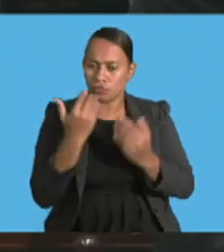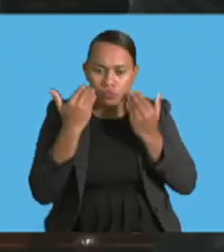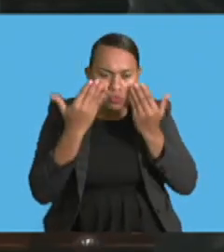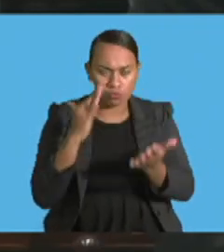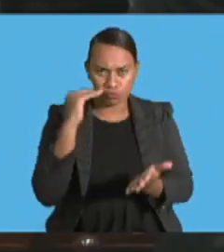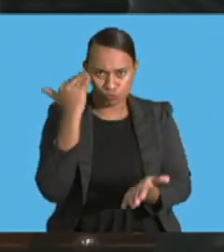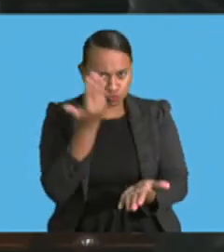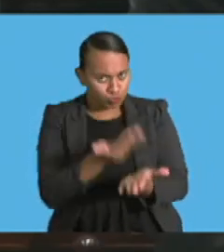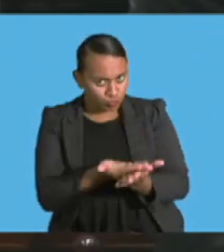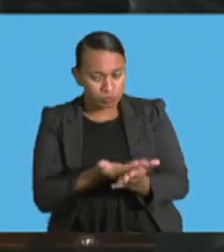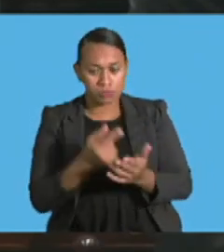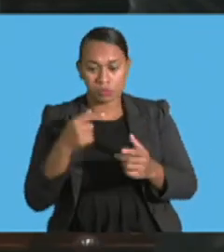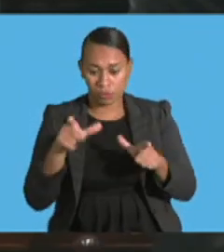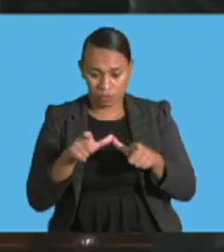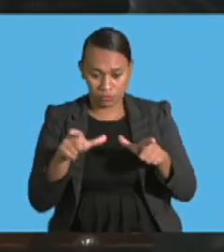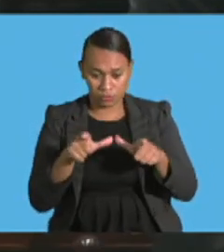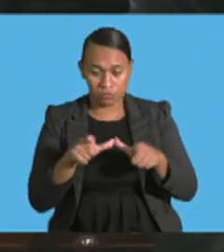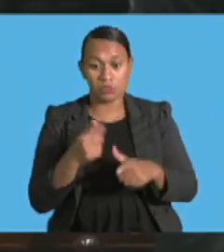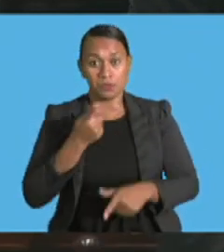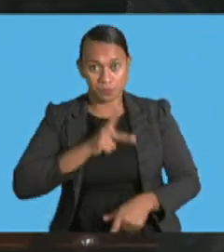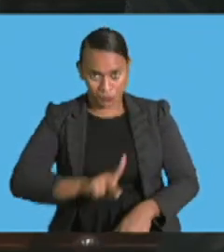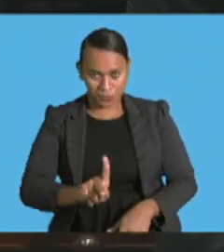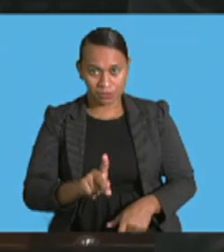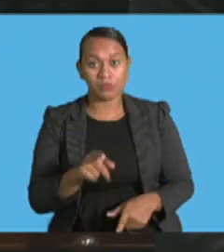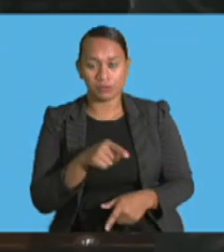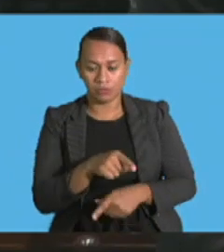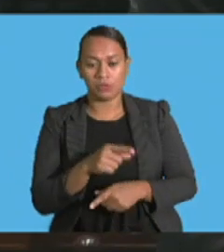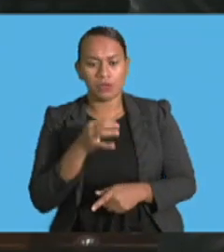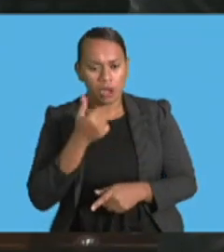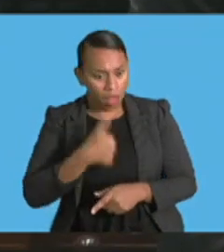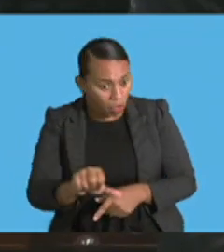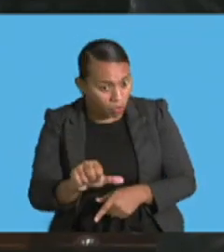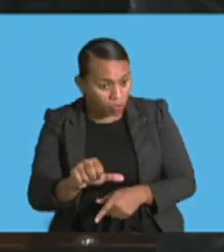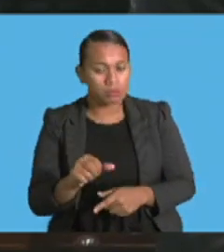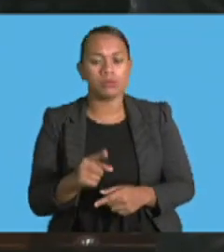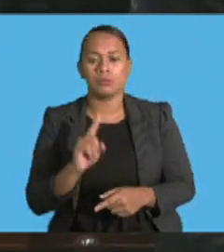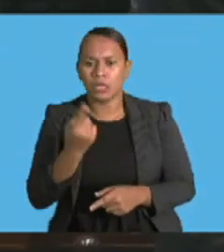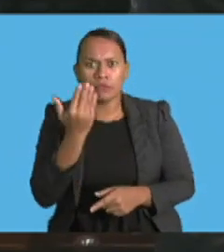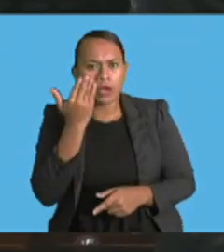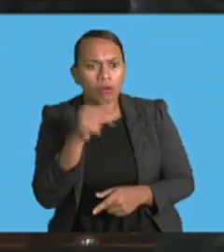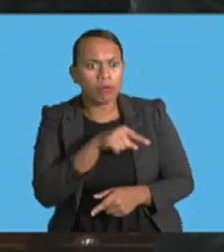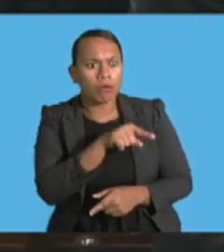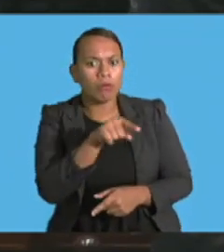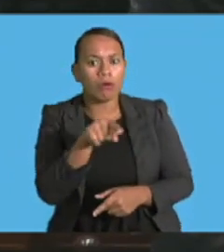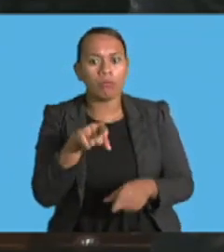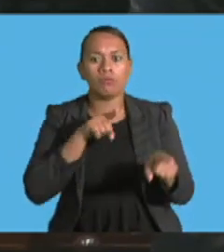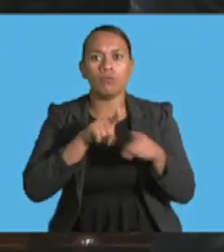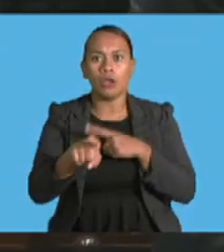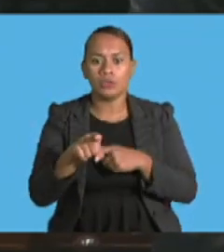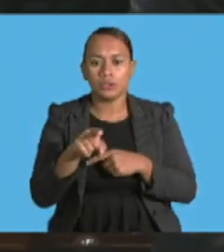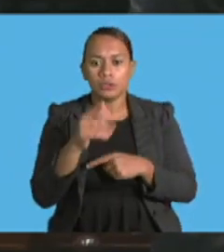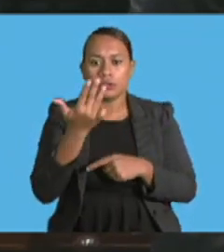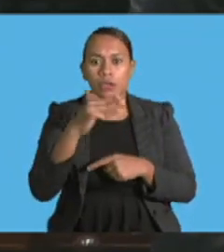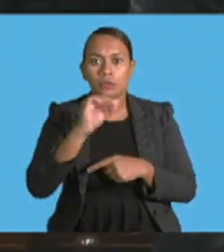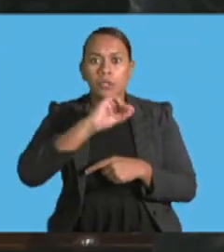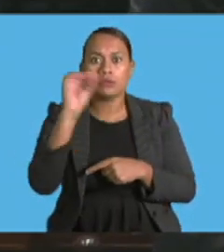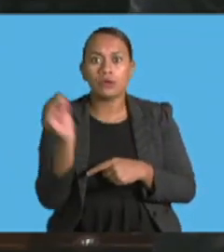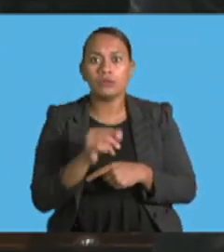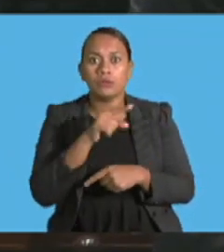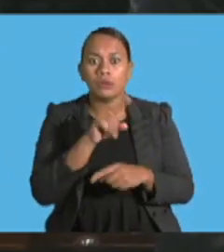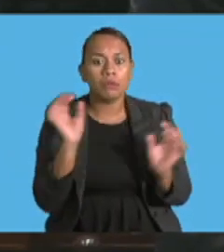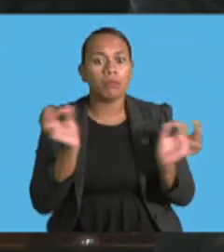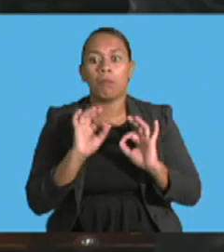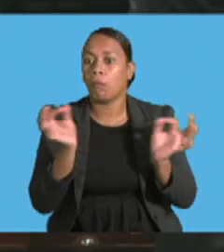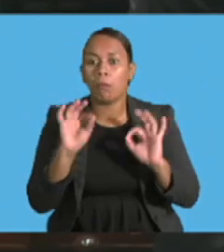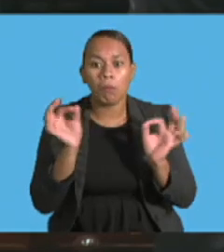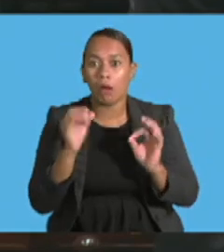group of business operators, around 90% of them do not carry a waste disposal permit. We have met